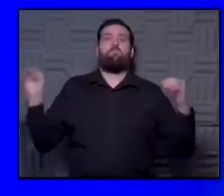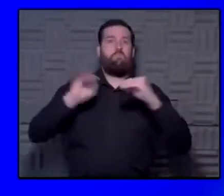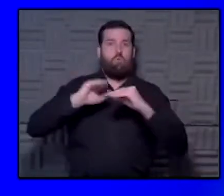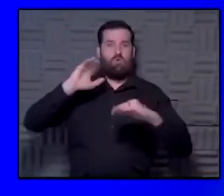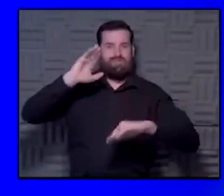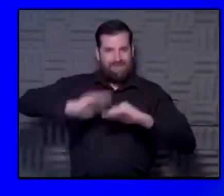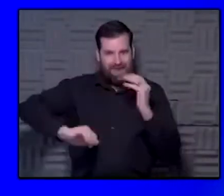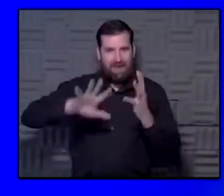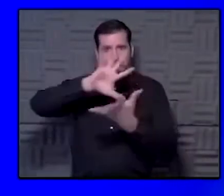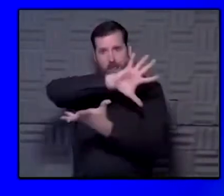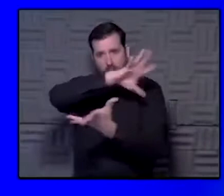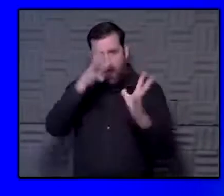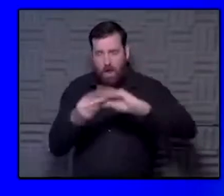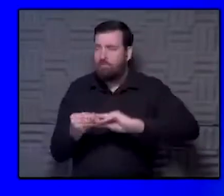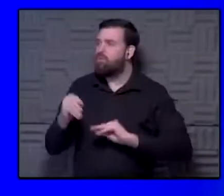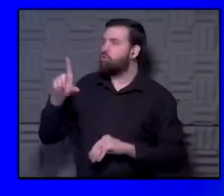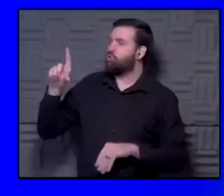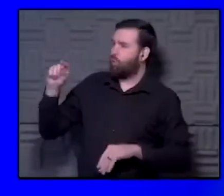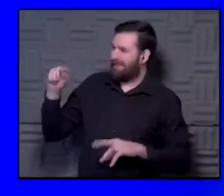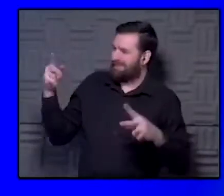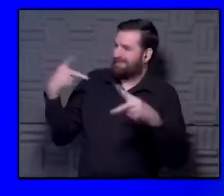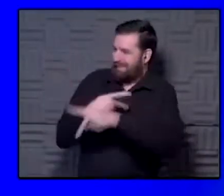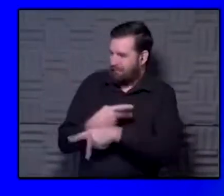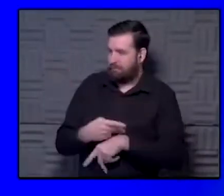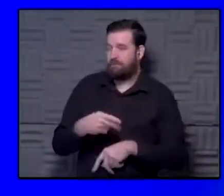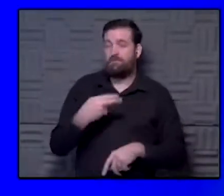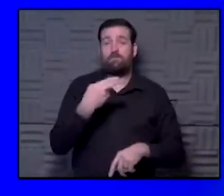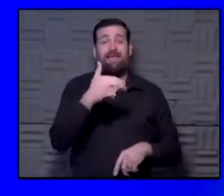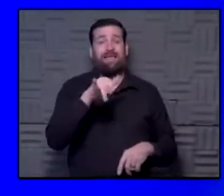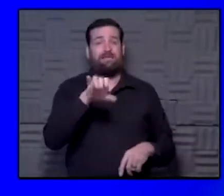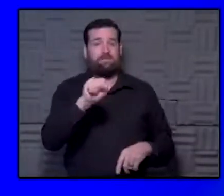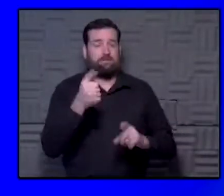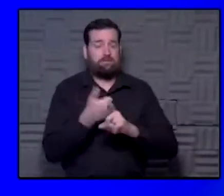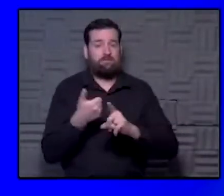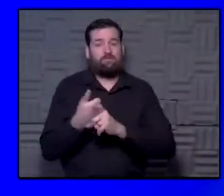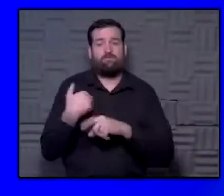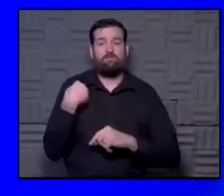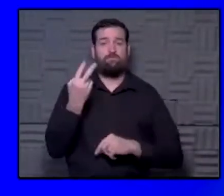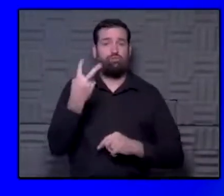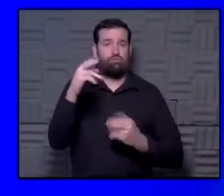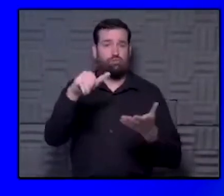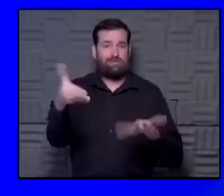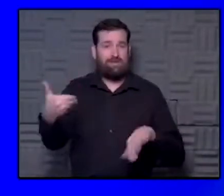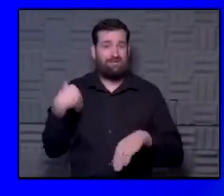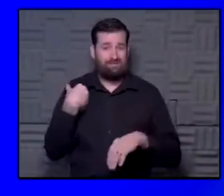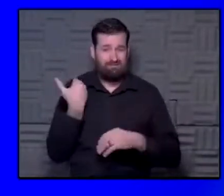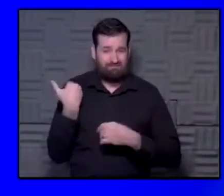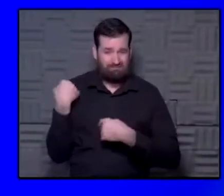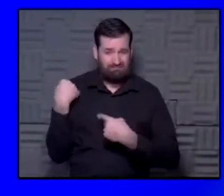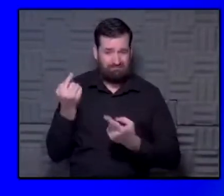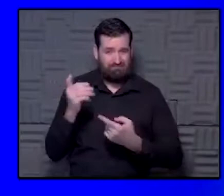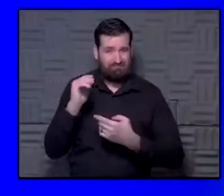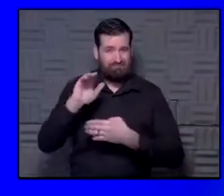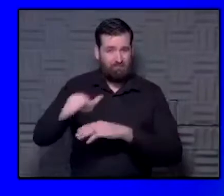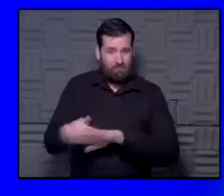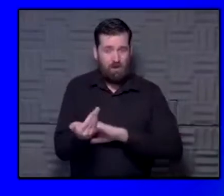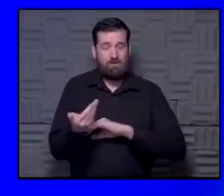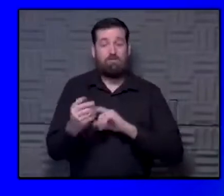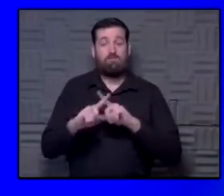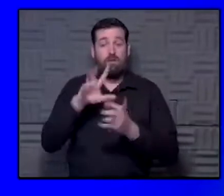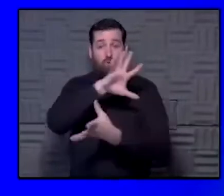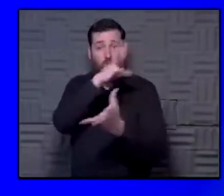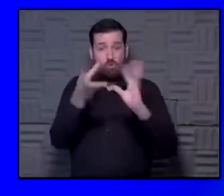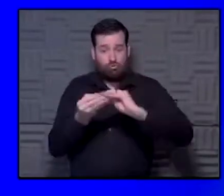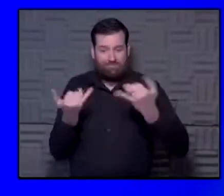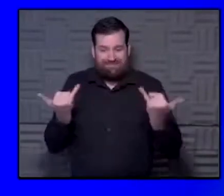combined with influenza. 20 times influenza. You know, Hays had 2 deaths overnight. We didn't have any, but total from our